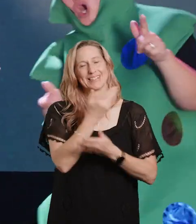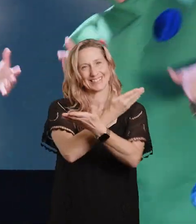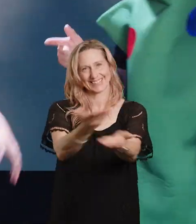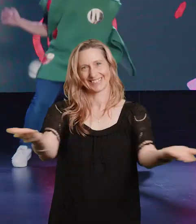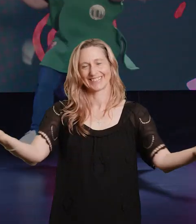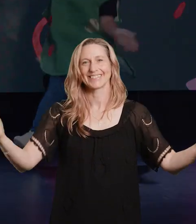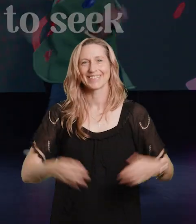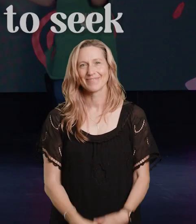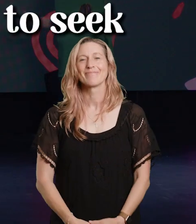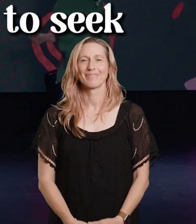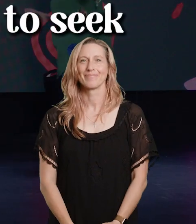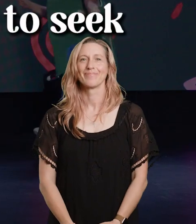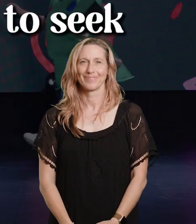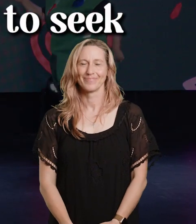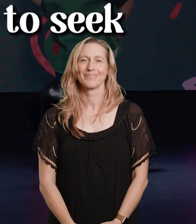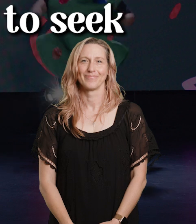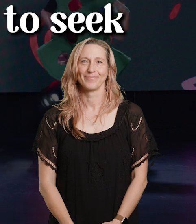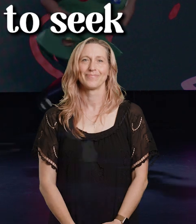Christmas, y'all.